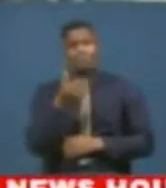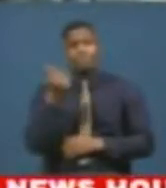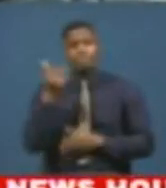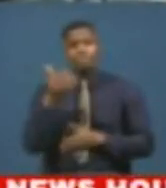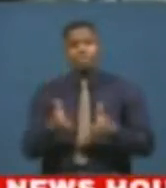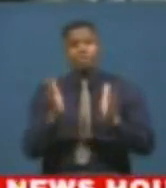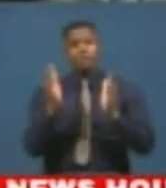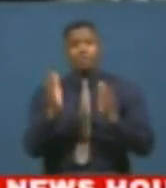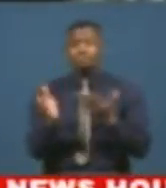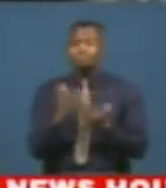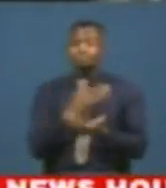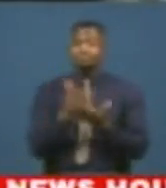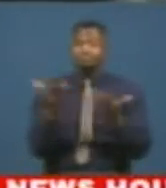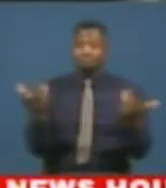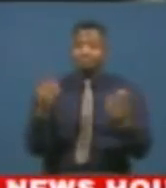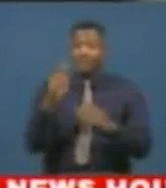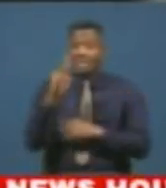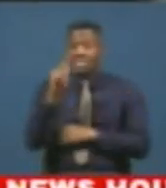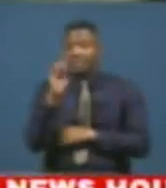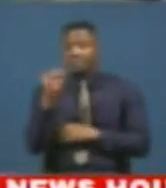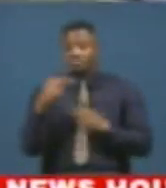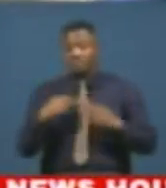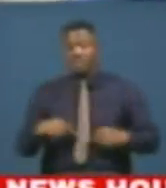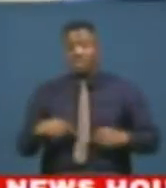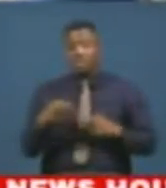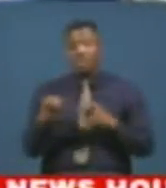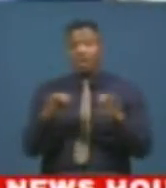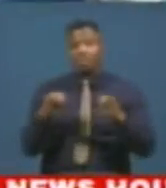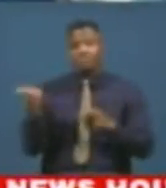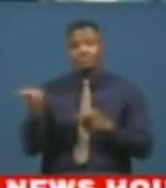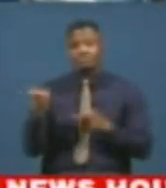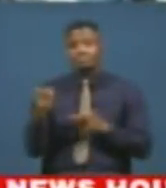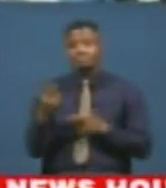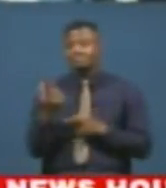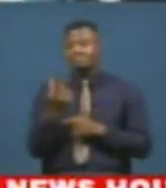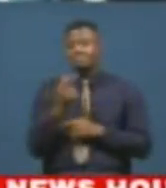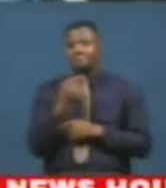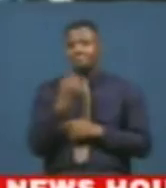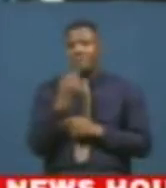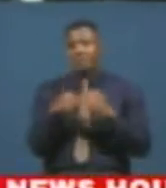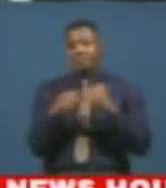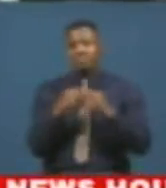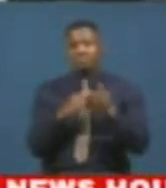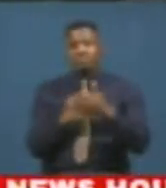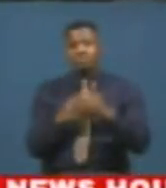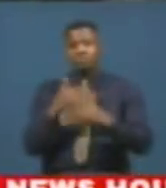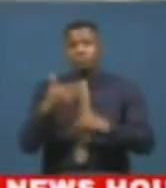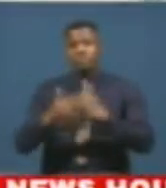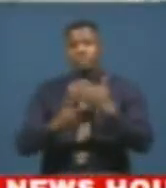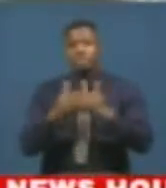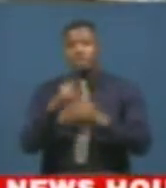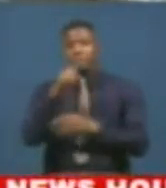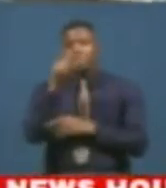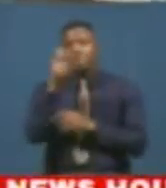Meanwhile, the Tema Metropolitan Health Directorate are tight-lipped about the fish processing company in question